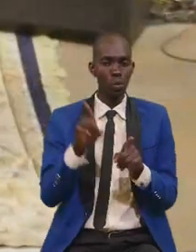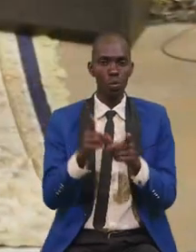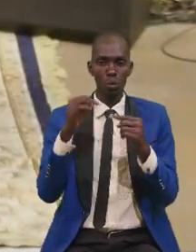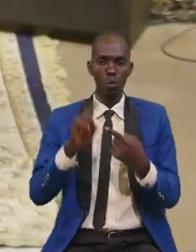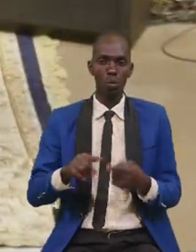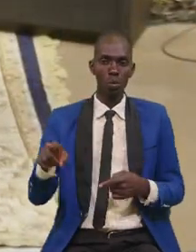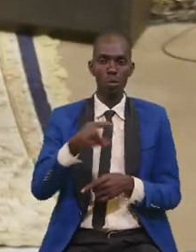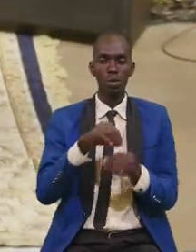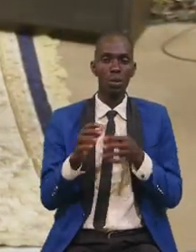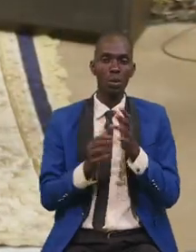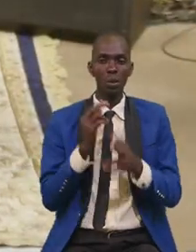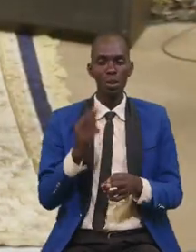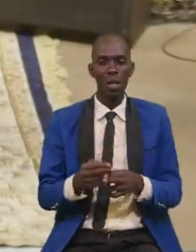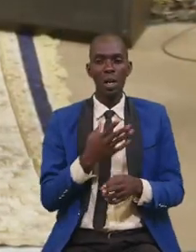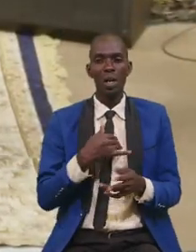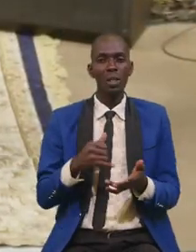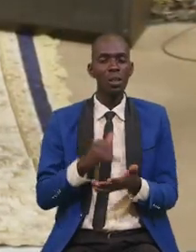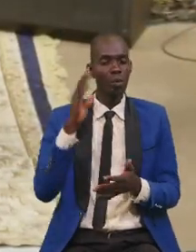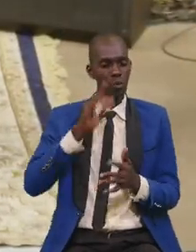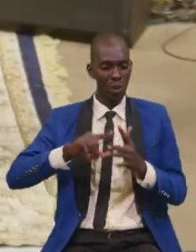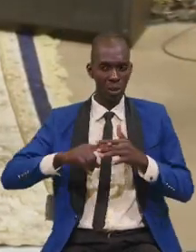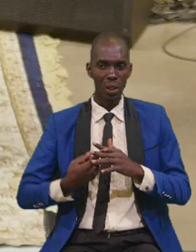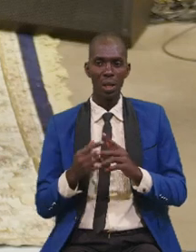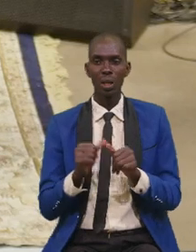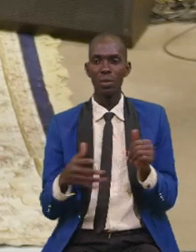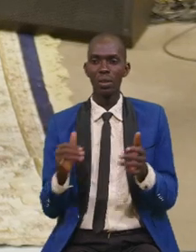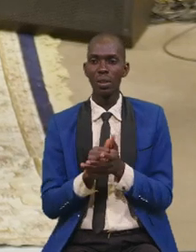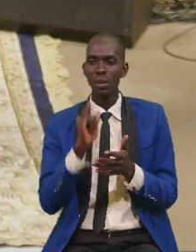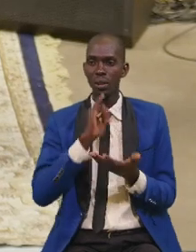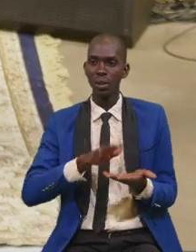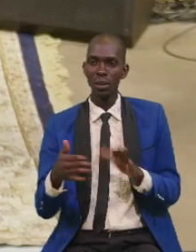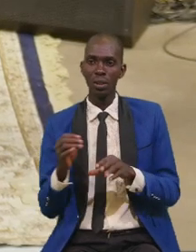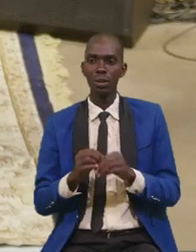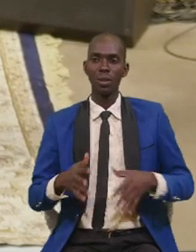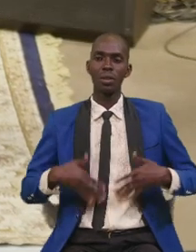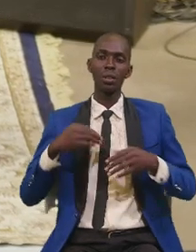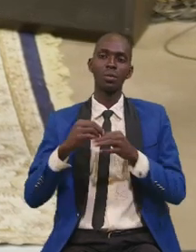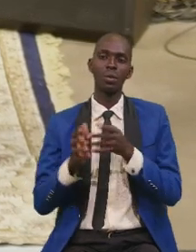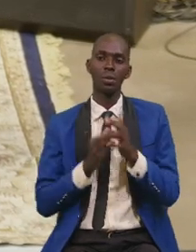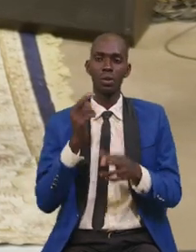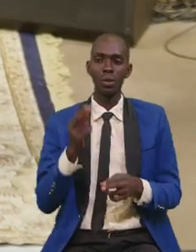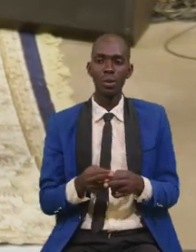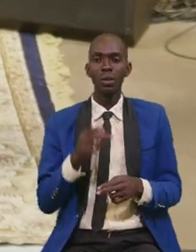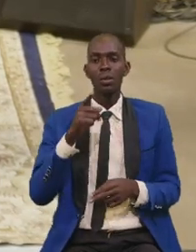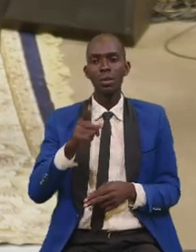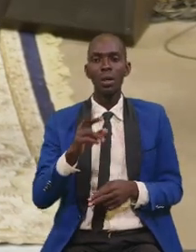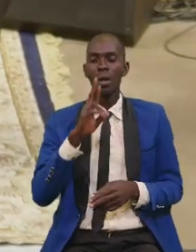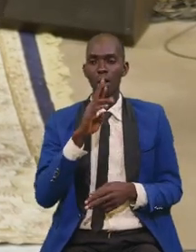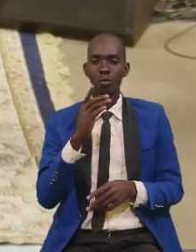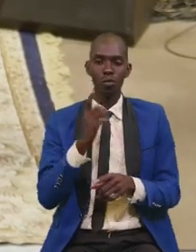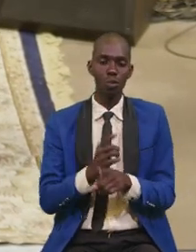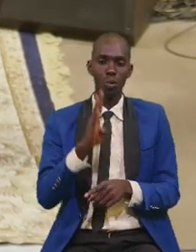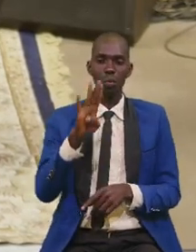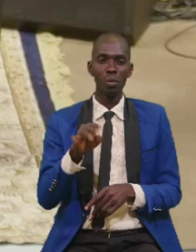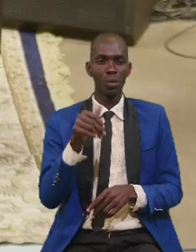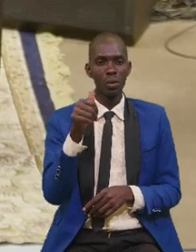is dead and dormant in your life in Jesus' name. Thou art beside thyself. Much